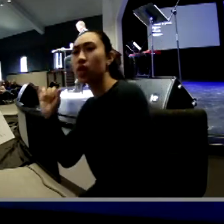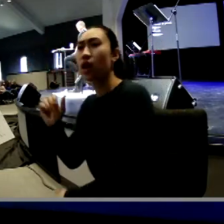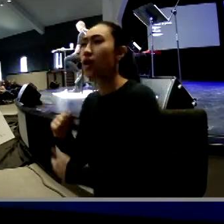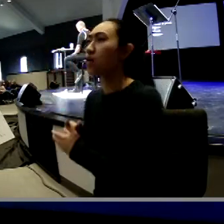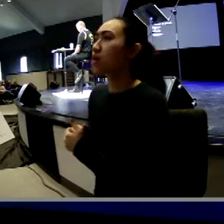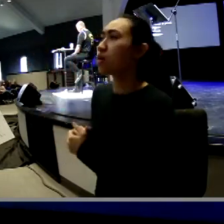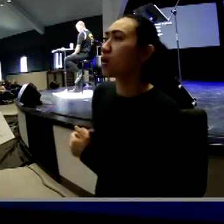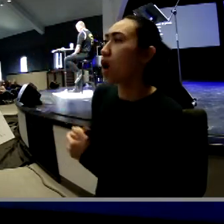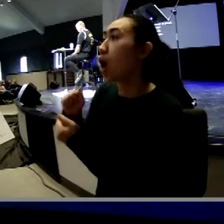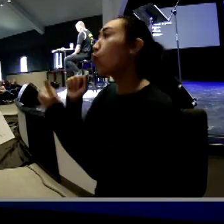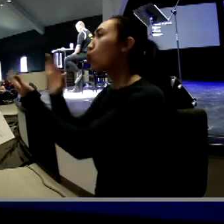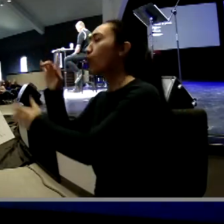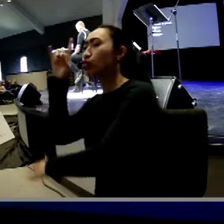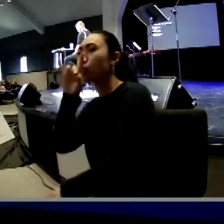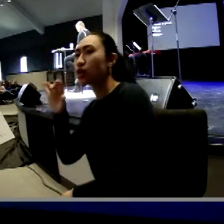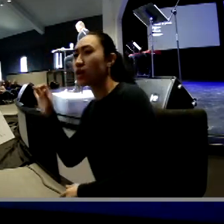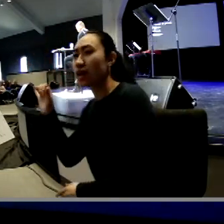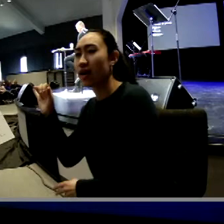I'll give you